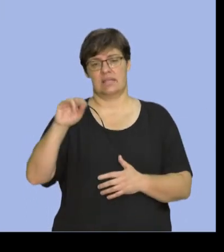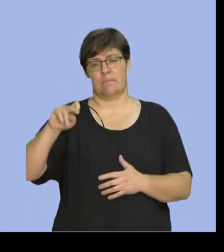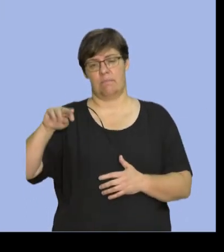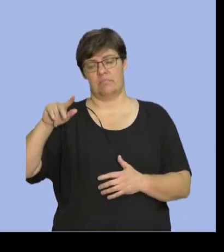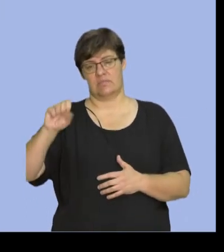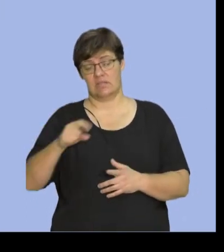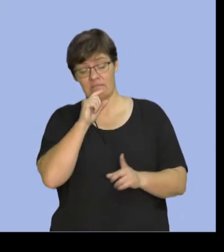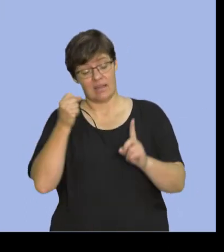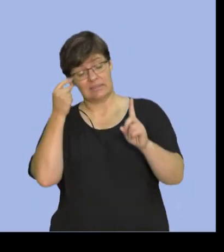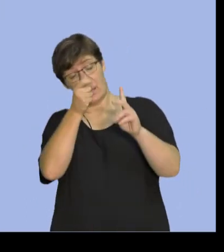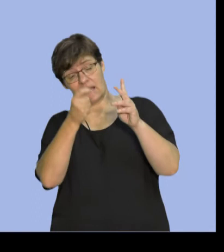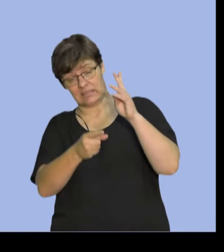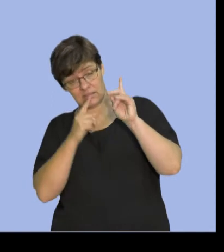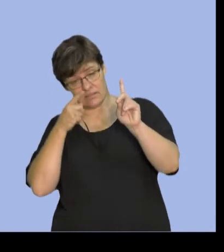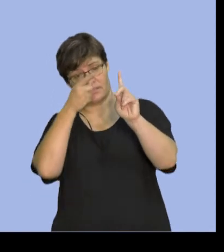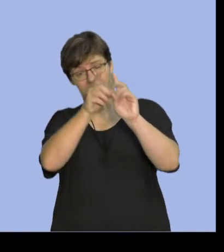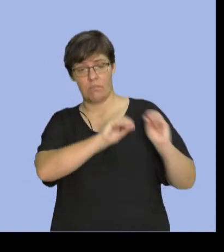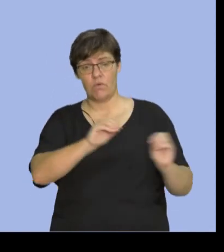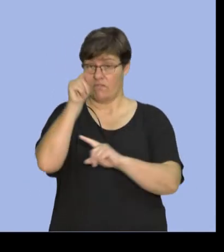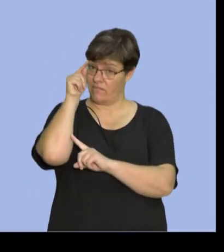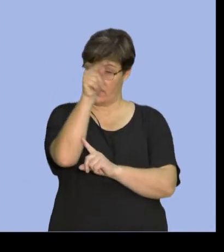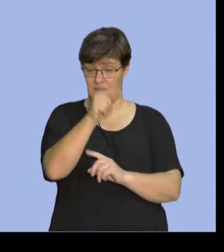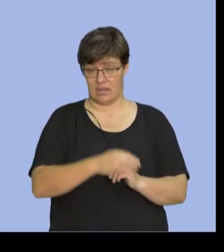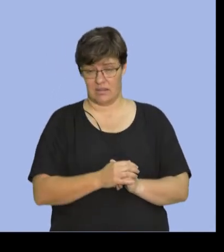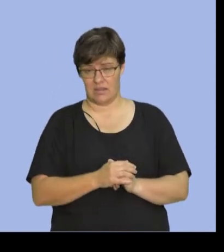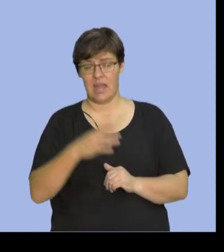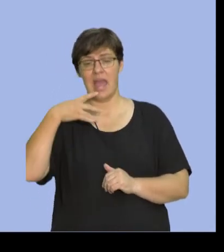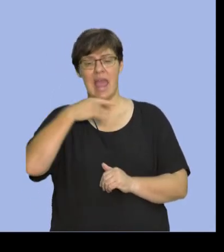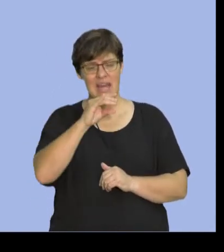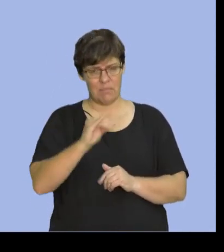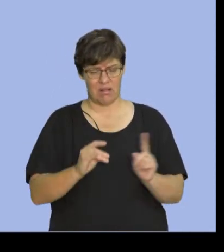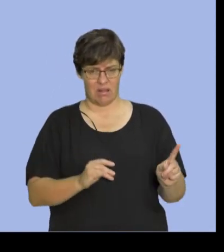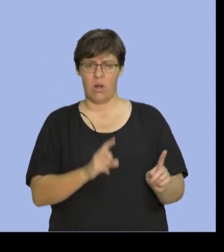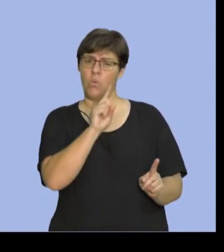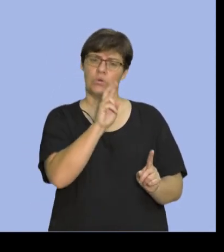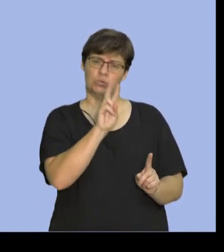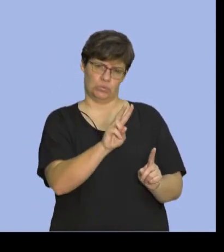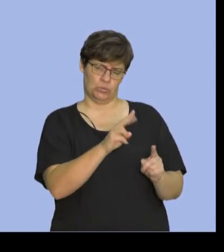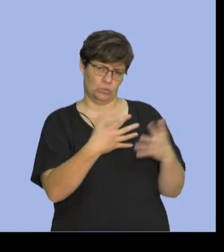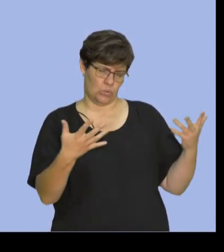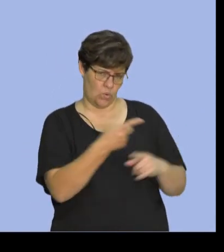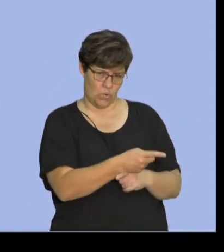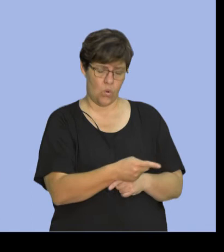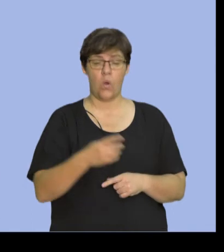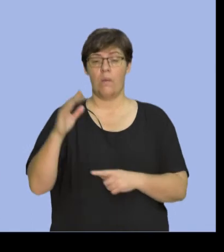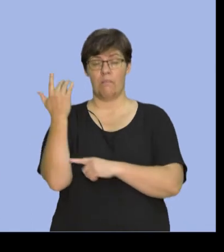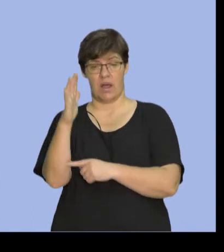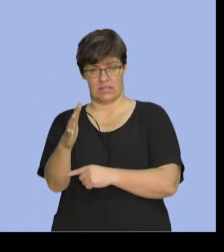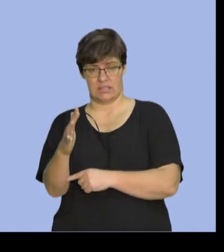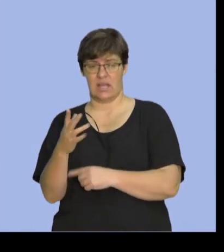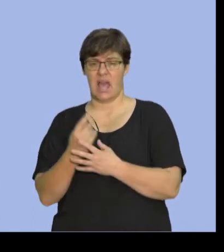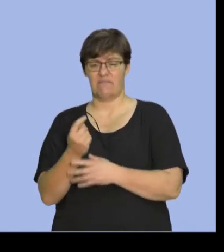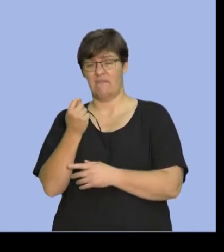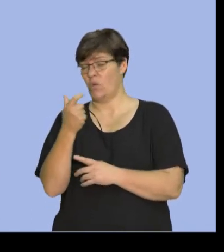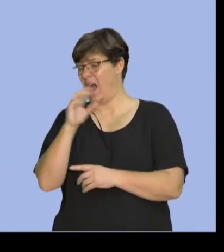target site which they move to. Animal cells may contain one or more Golgi bodies, while plant cells have a few hundreds of